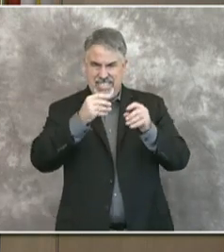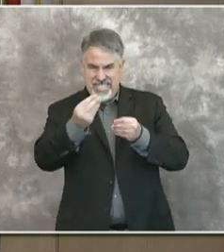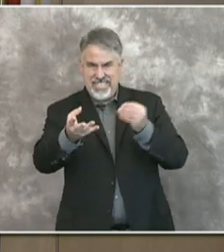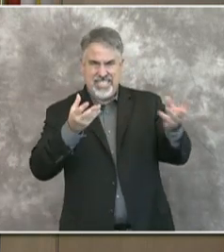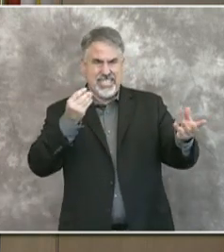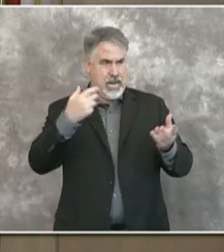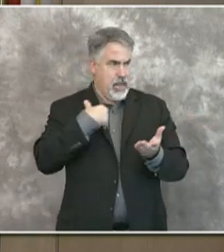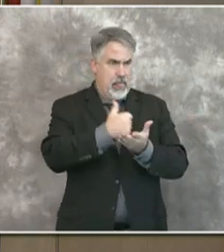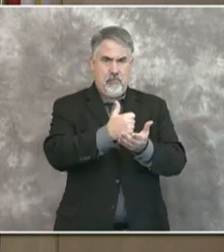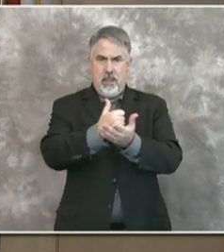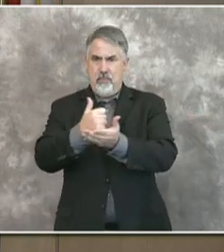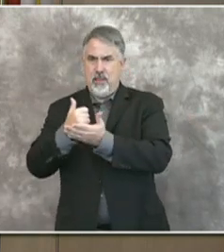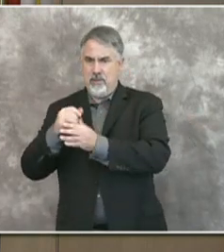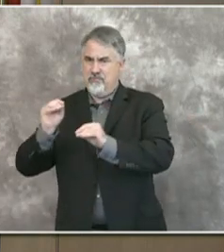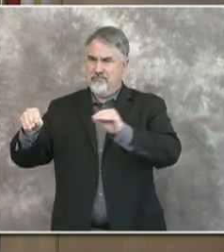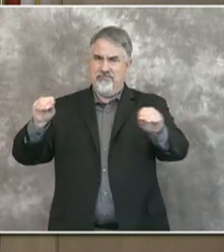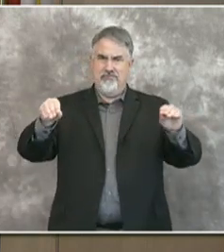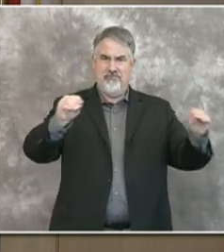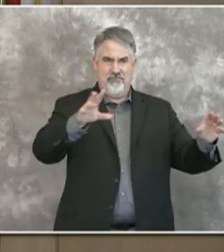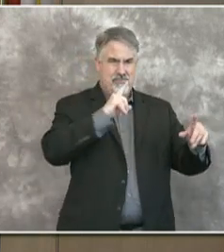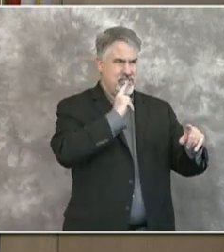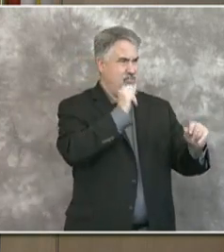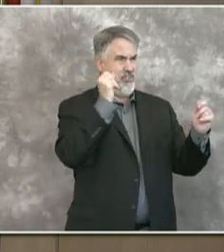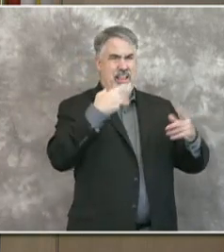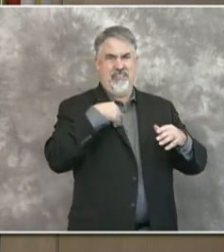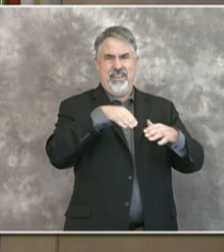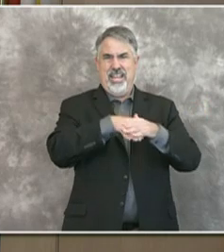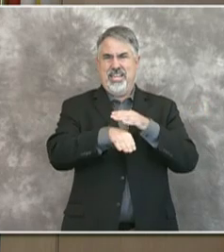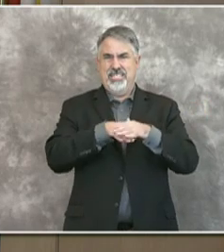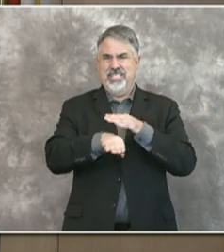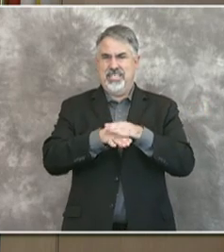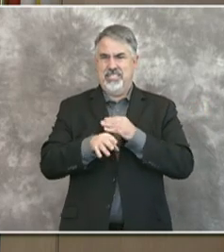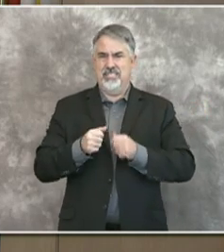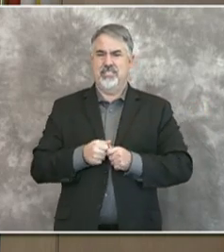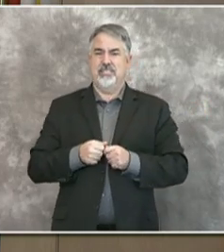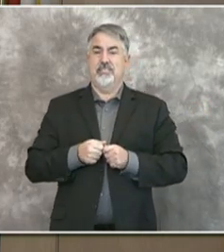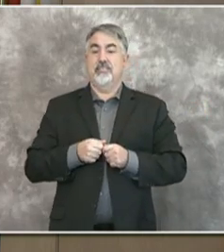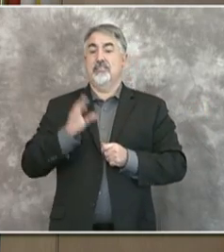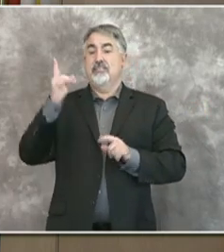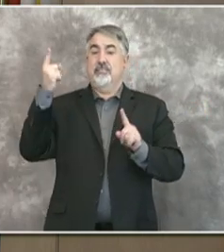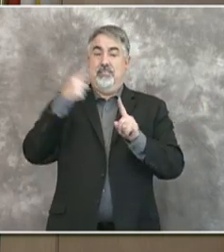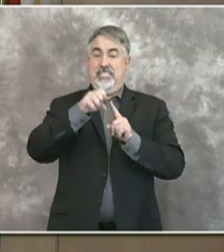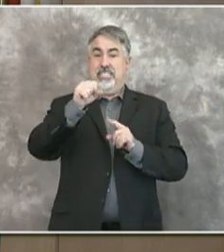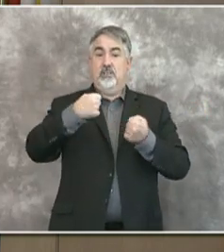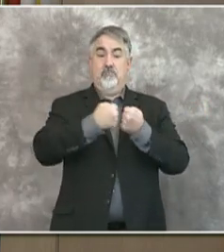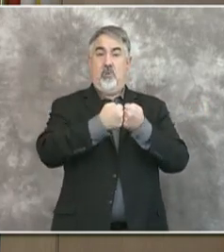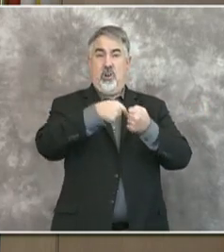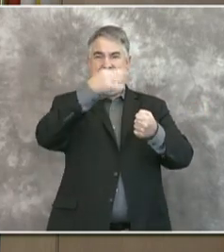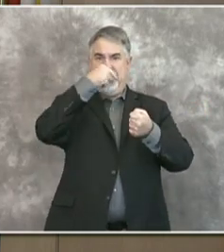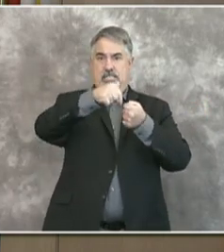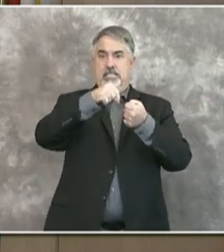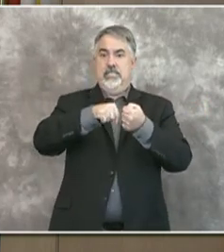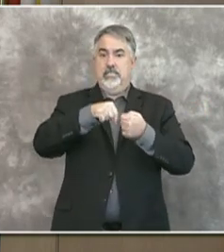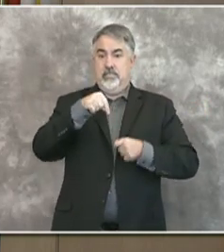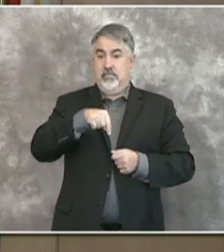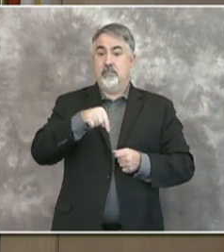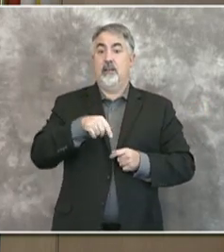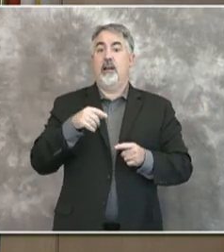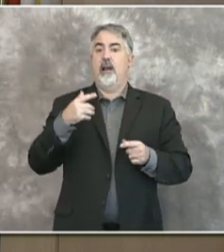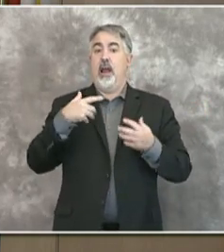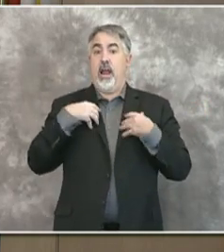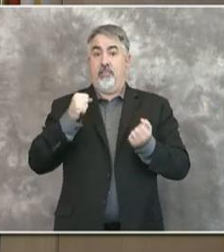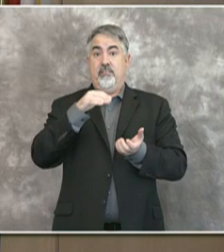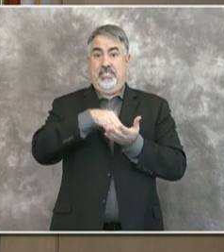of Imperial Beach. And lastly, in San Ysidro, we're working with the San Ysidro Health Center, who is going to begin testing